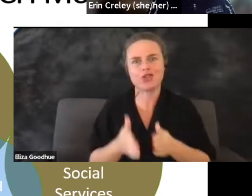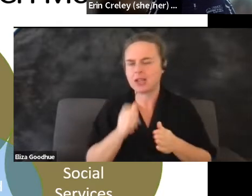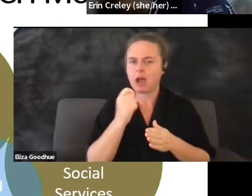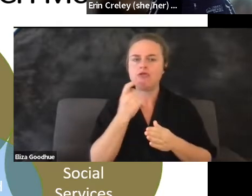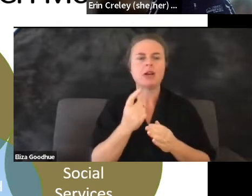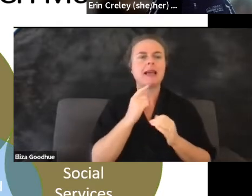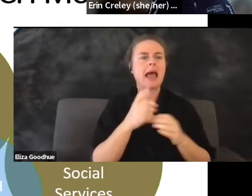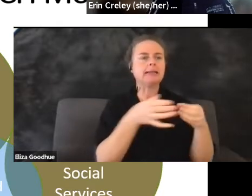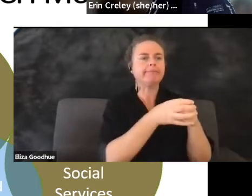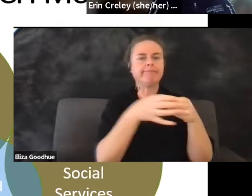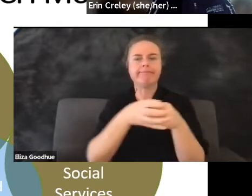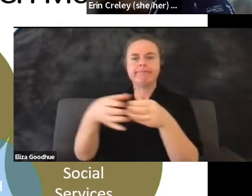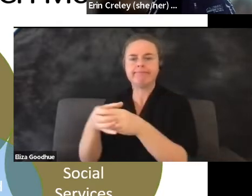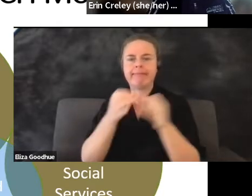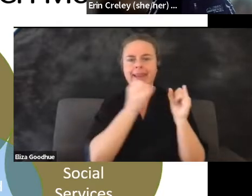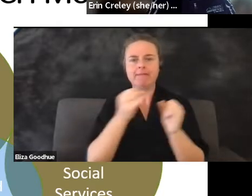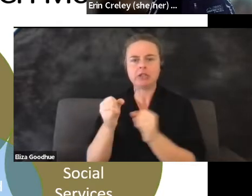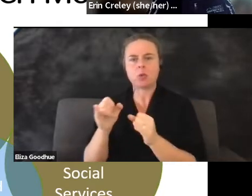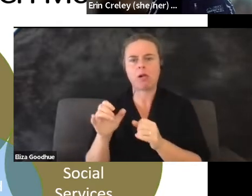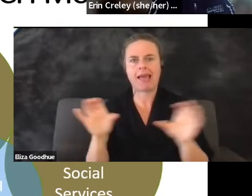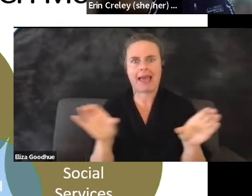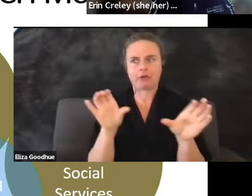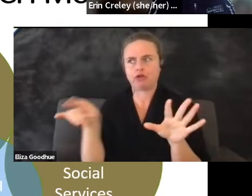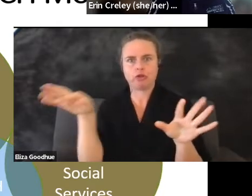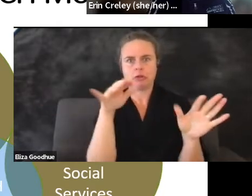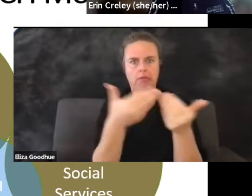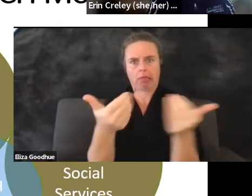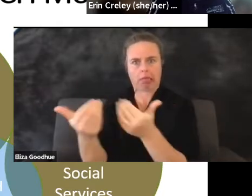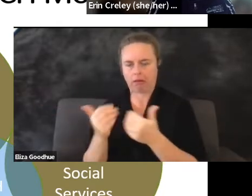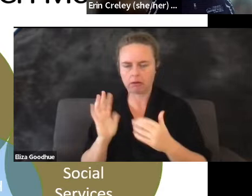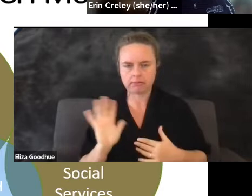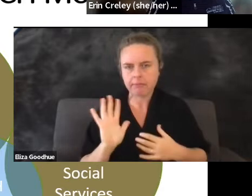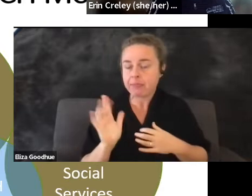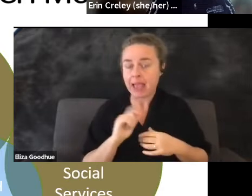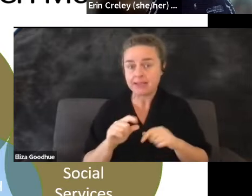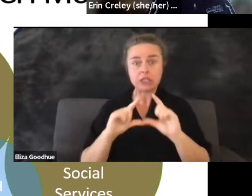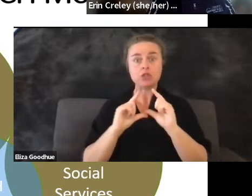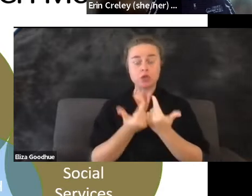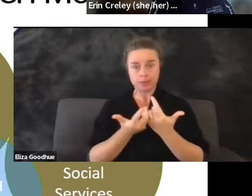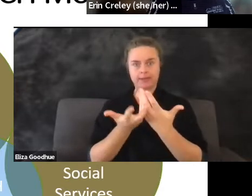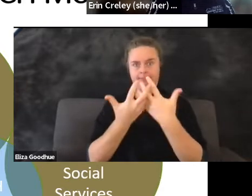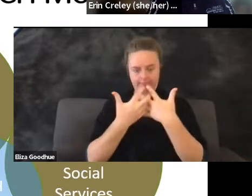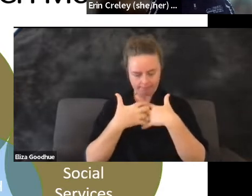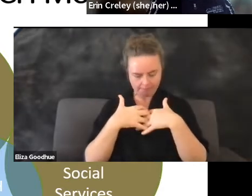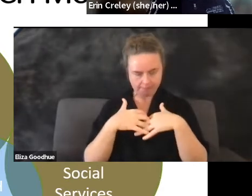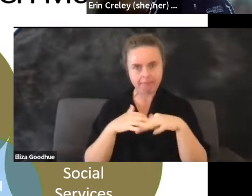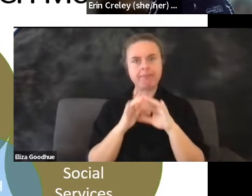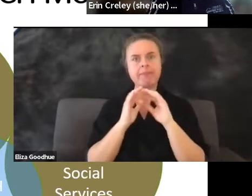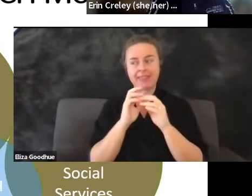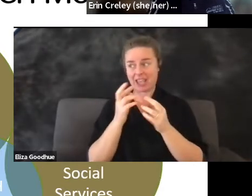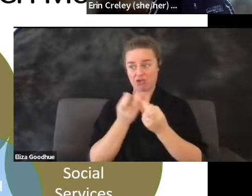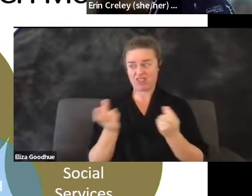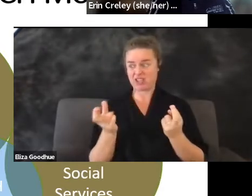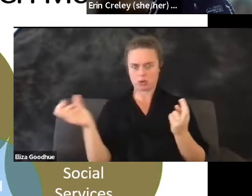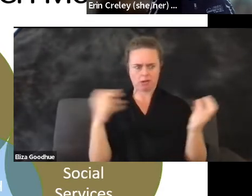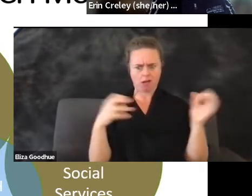system. These groups, when they align, are bringing together their multiple resources to be strategic to move